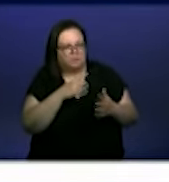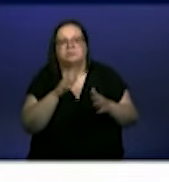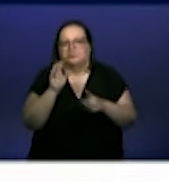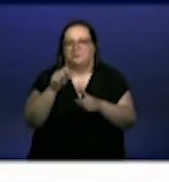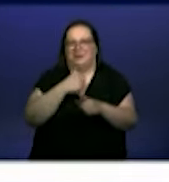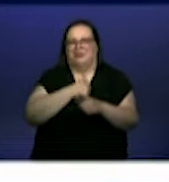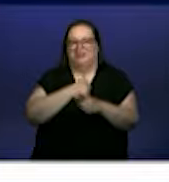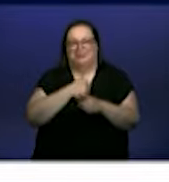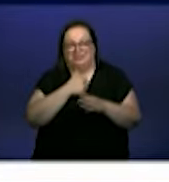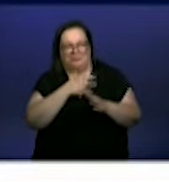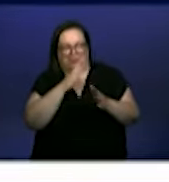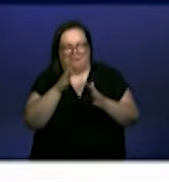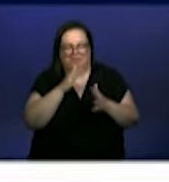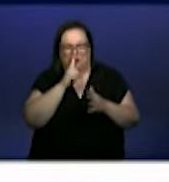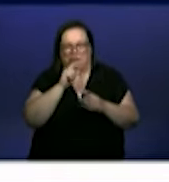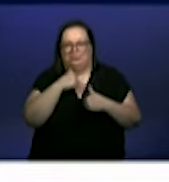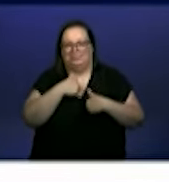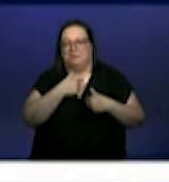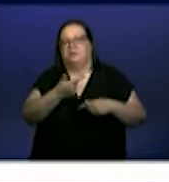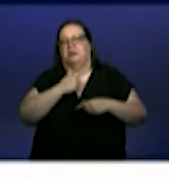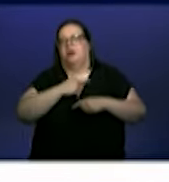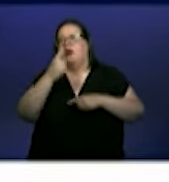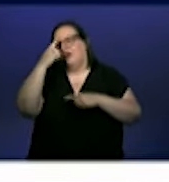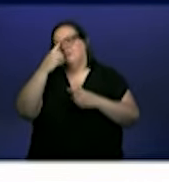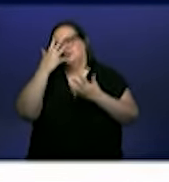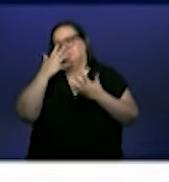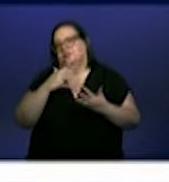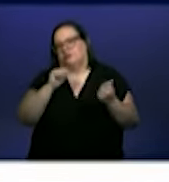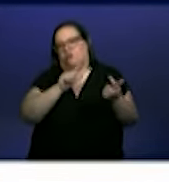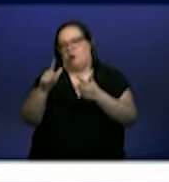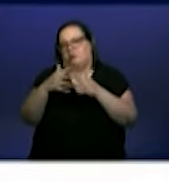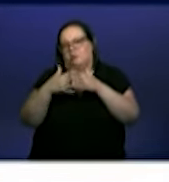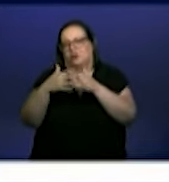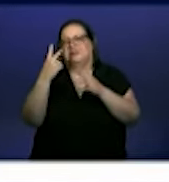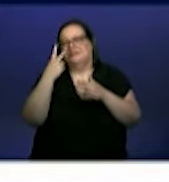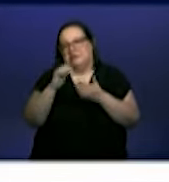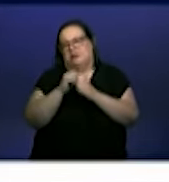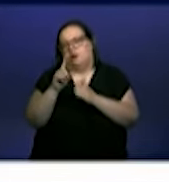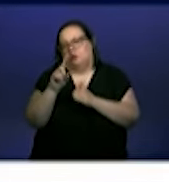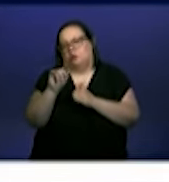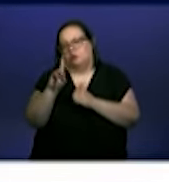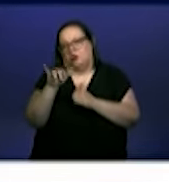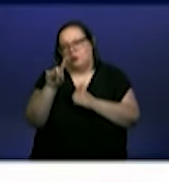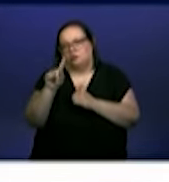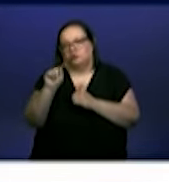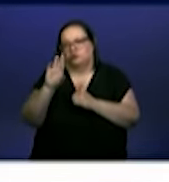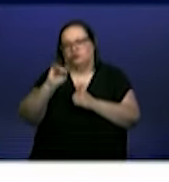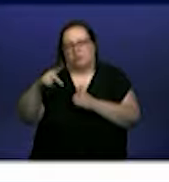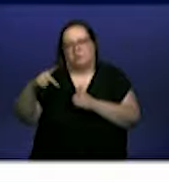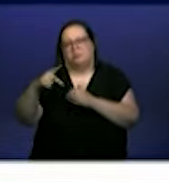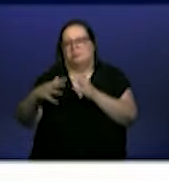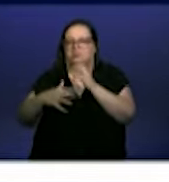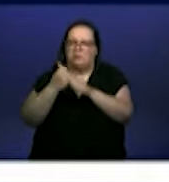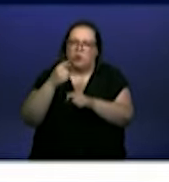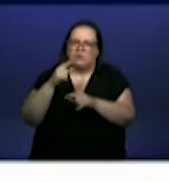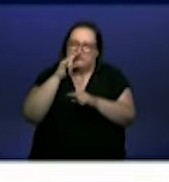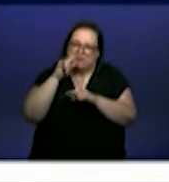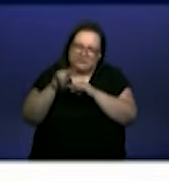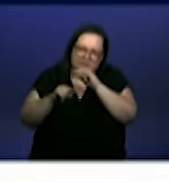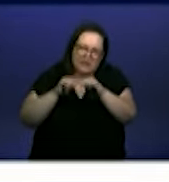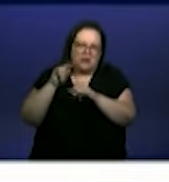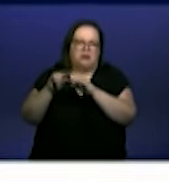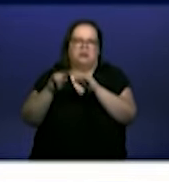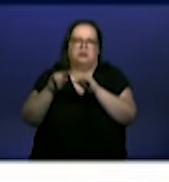that. I think it's just sad for all of America to see how Donald Trump has been the most attacked and maligned,